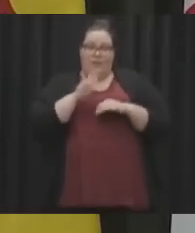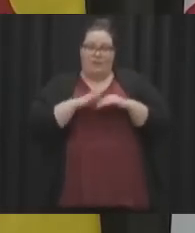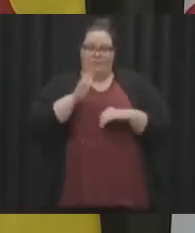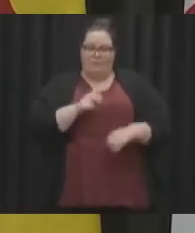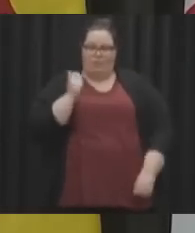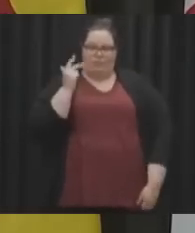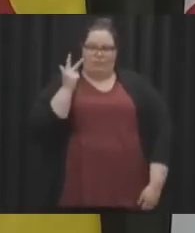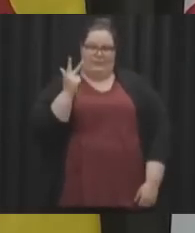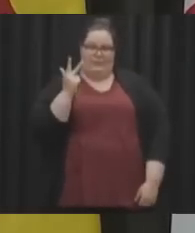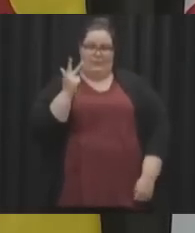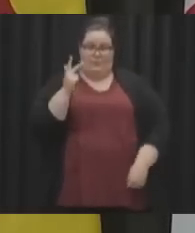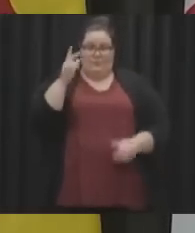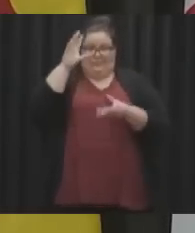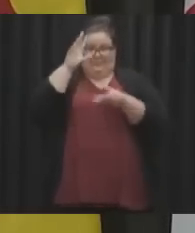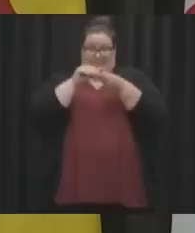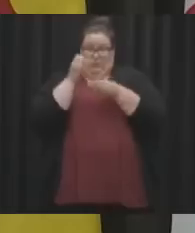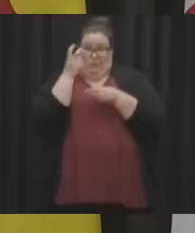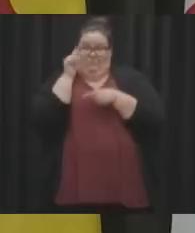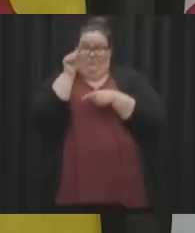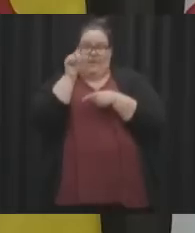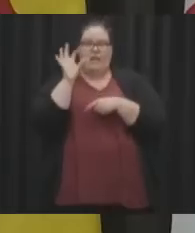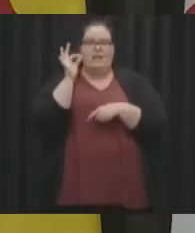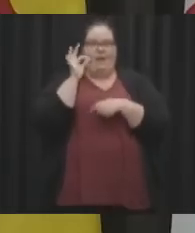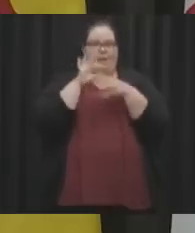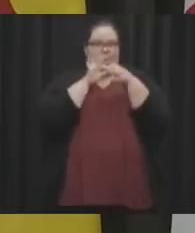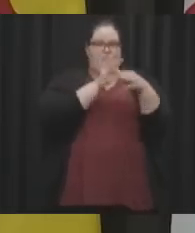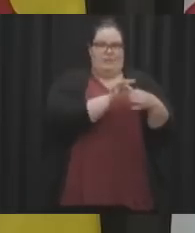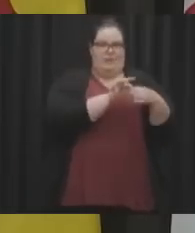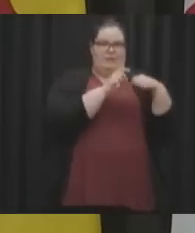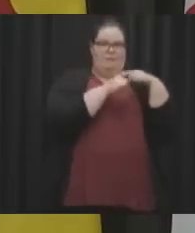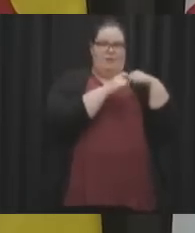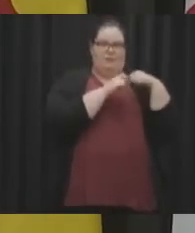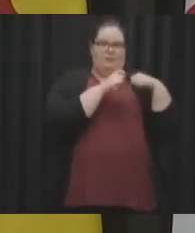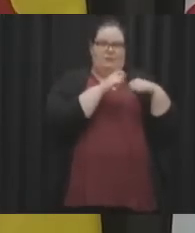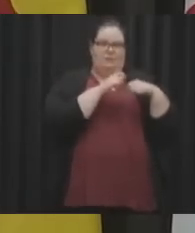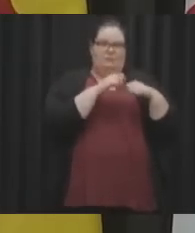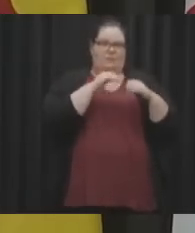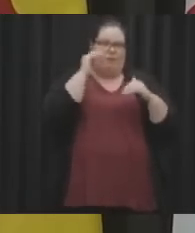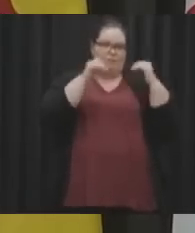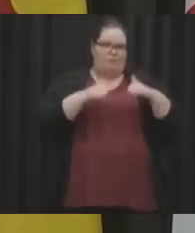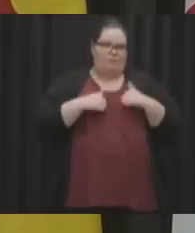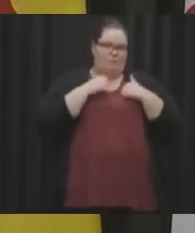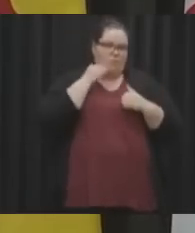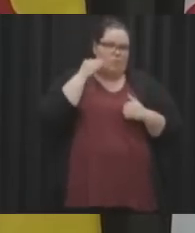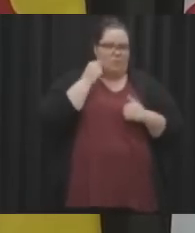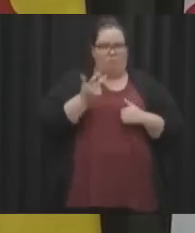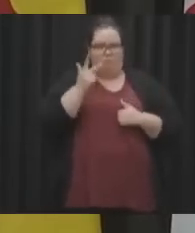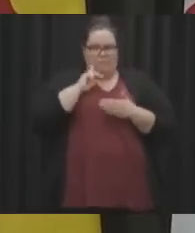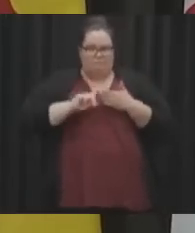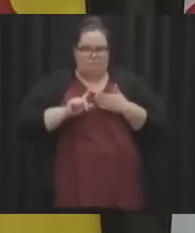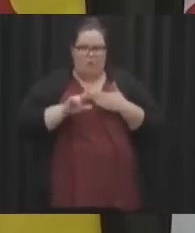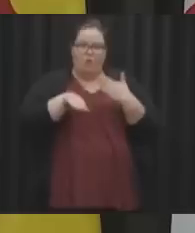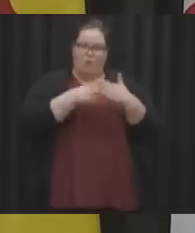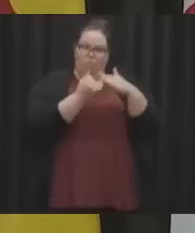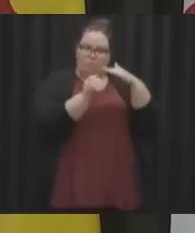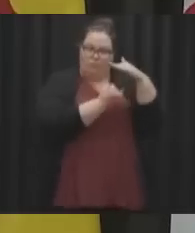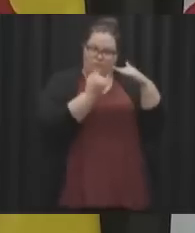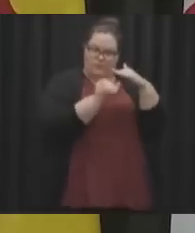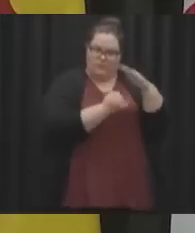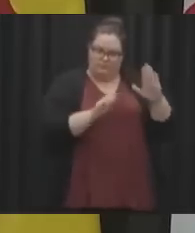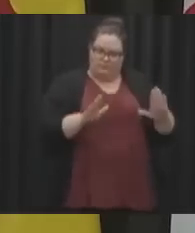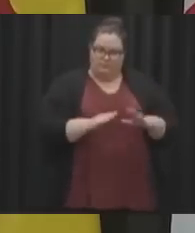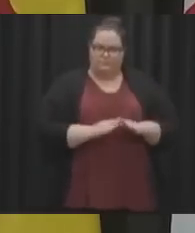an individual between 50 and 59, and two people between 60 and 69, and an individual between 70